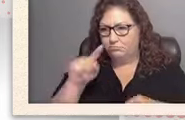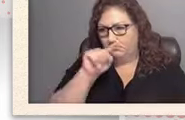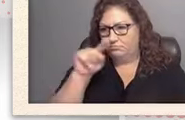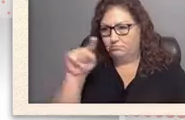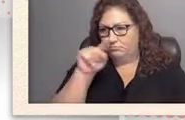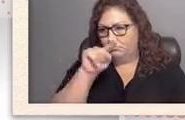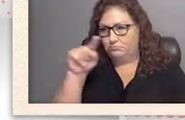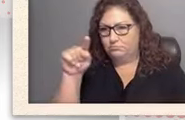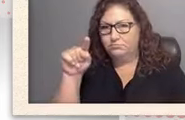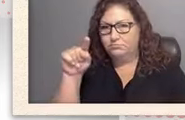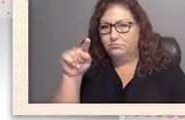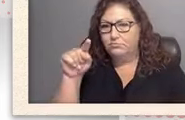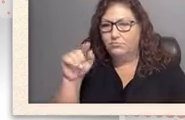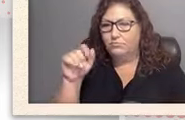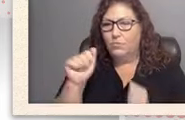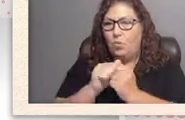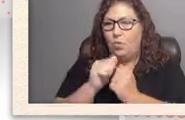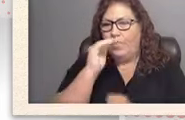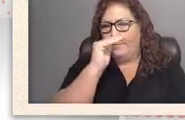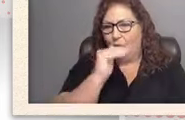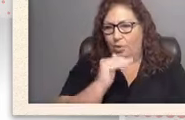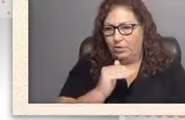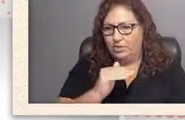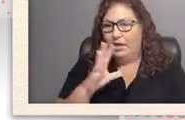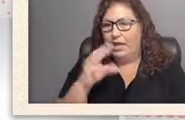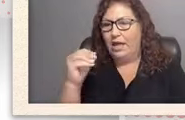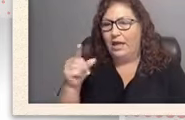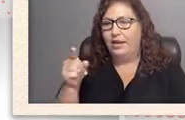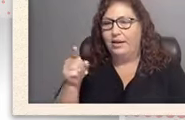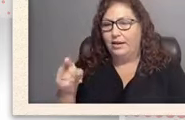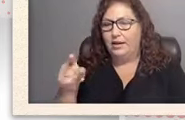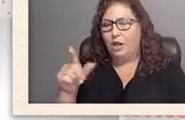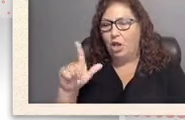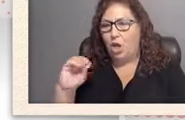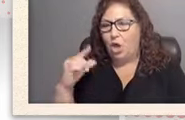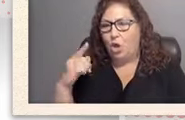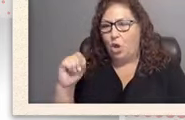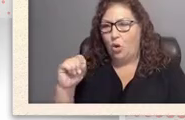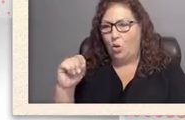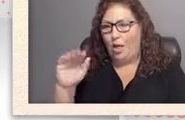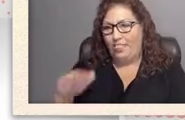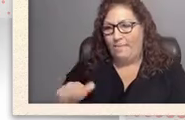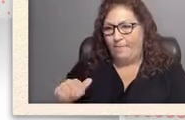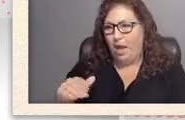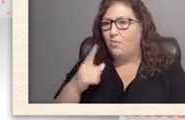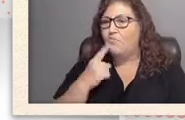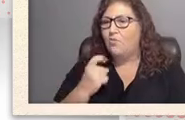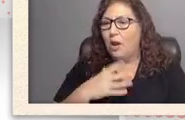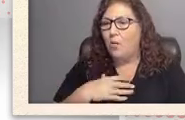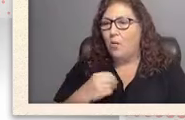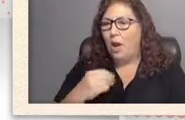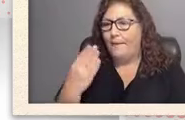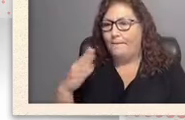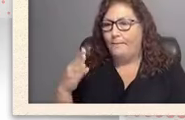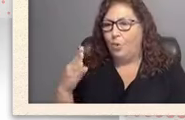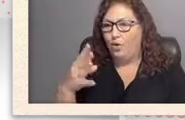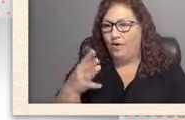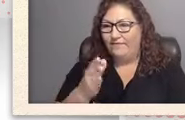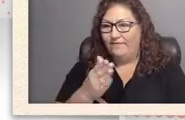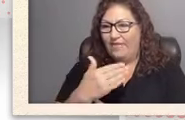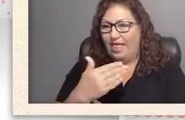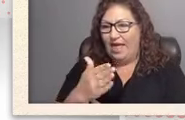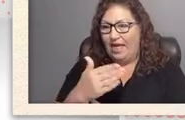With an image at the bottom, red, white, and blue flag.